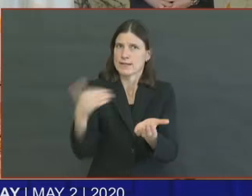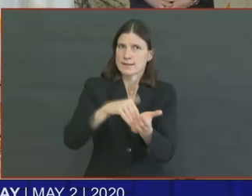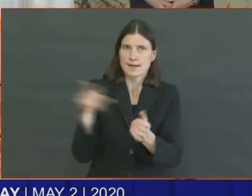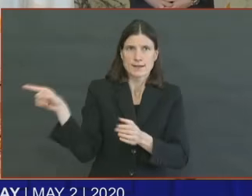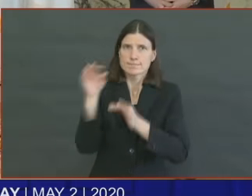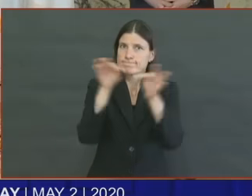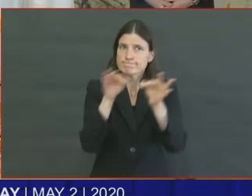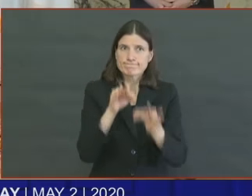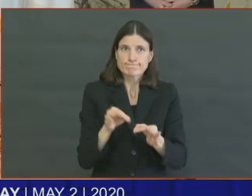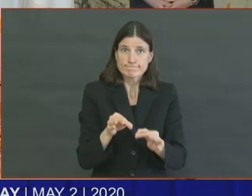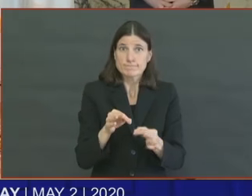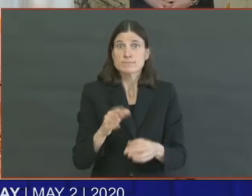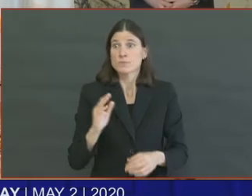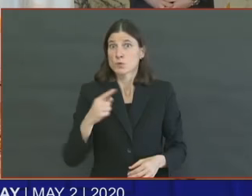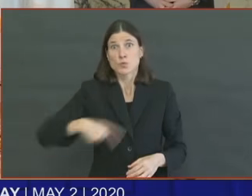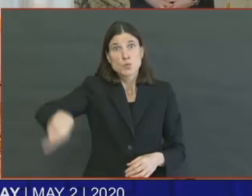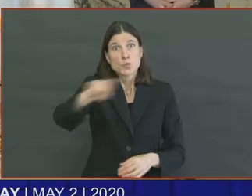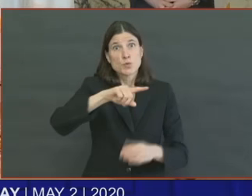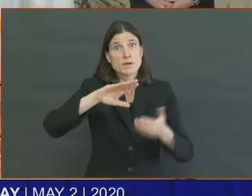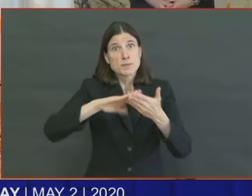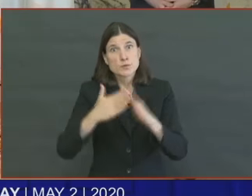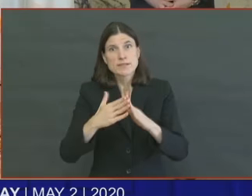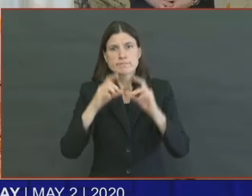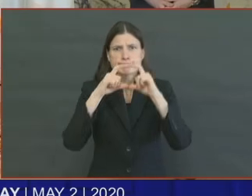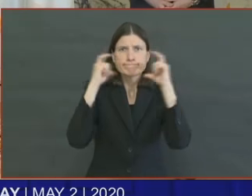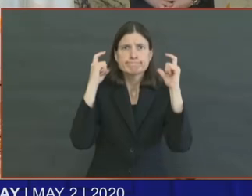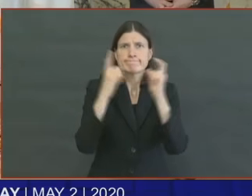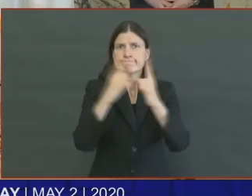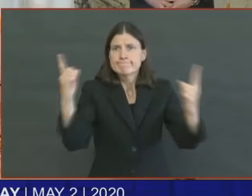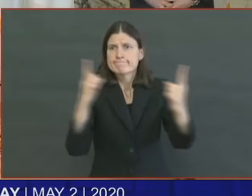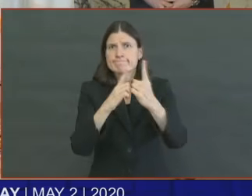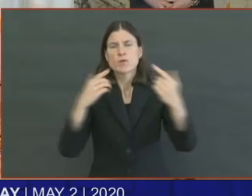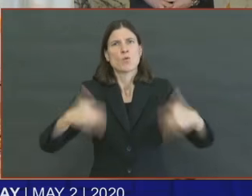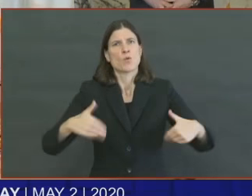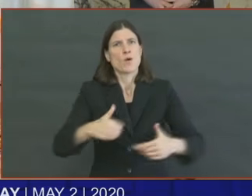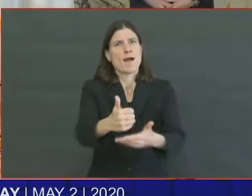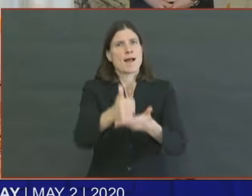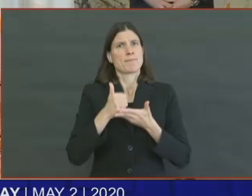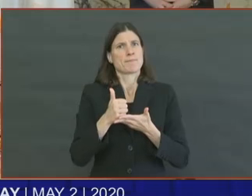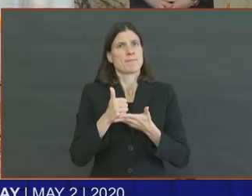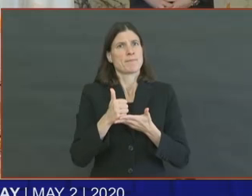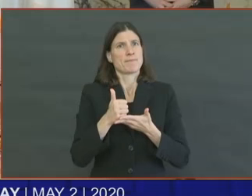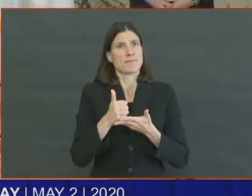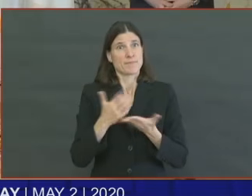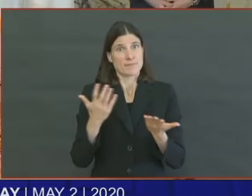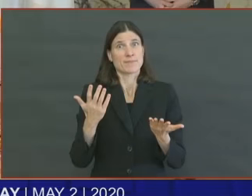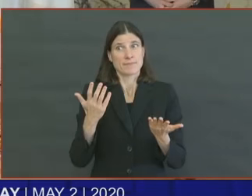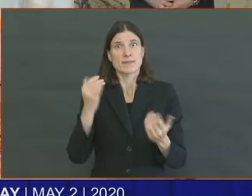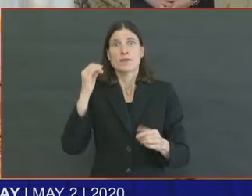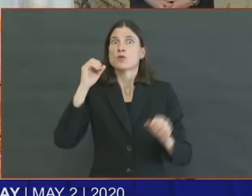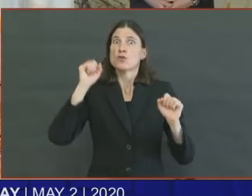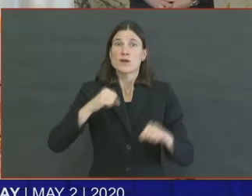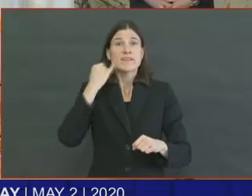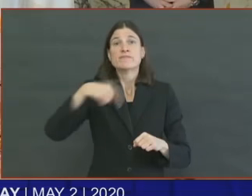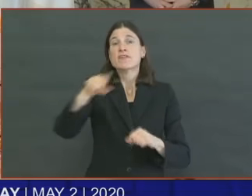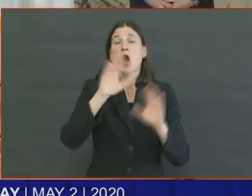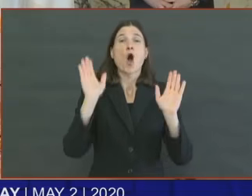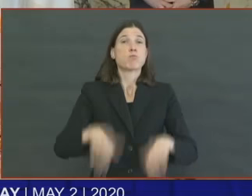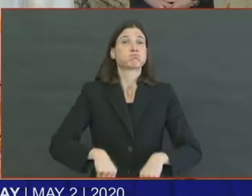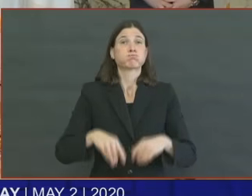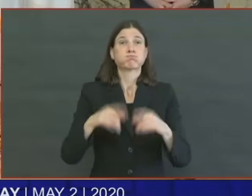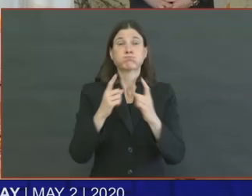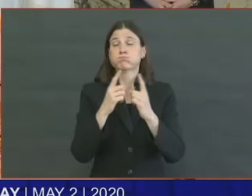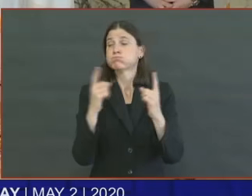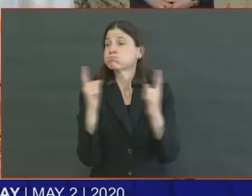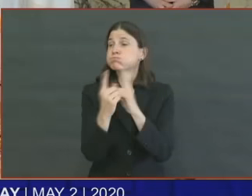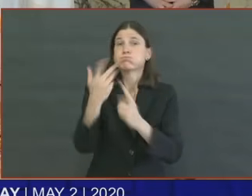make a difference. They can make a difference for the better if we choose the right actions,